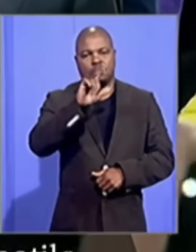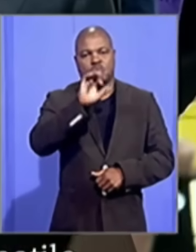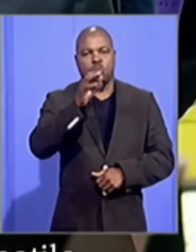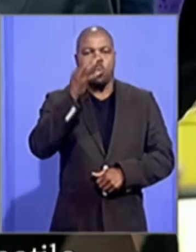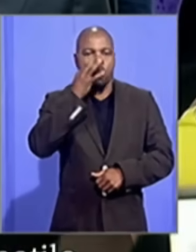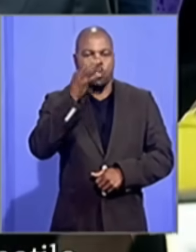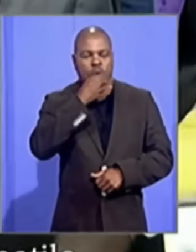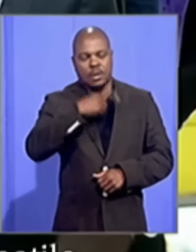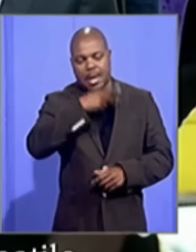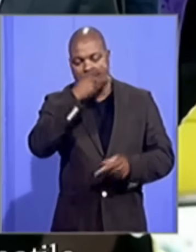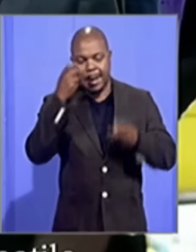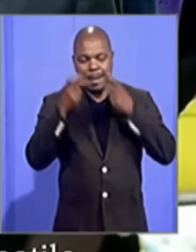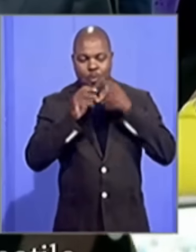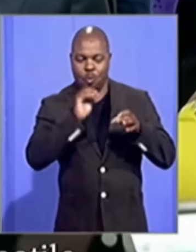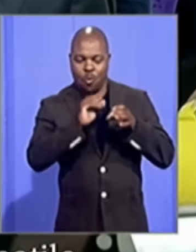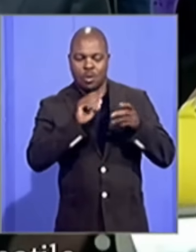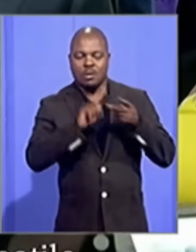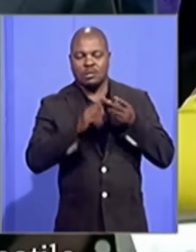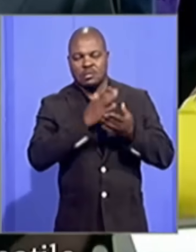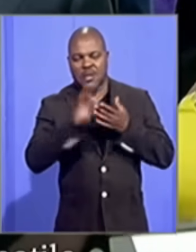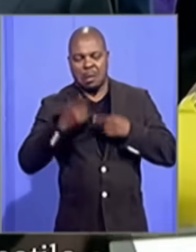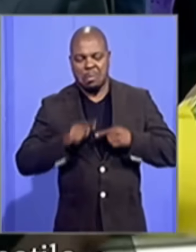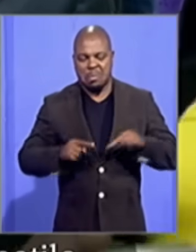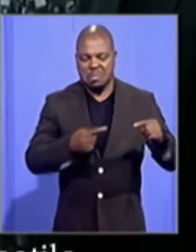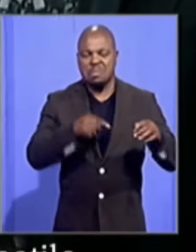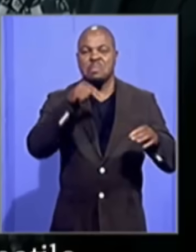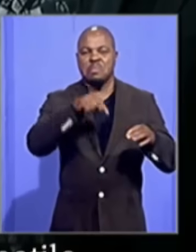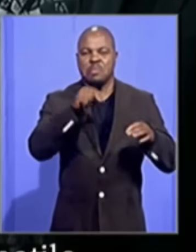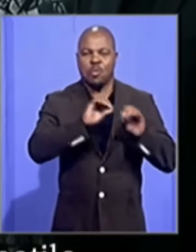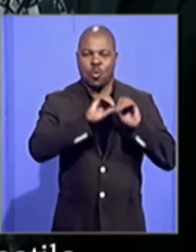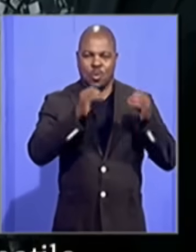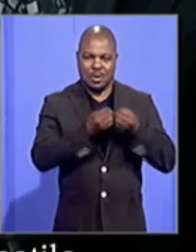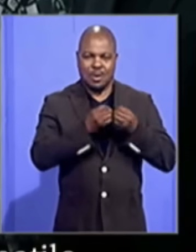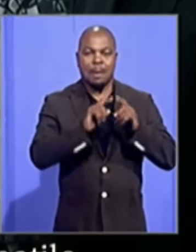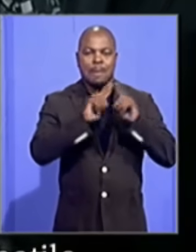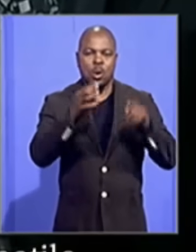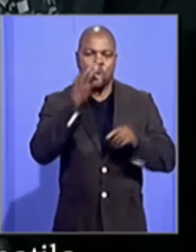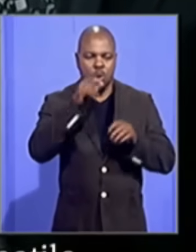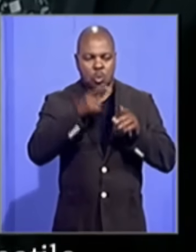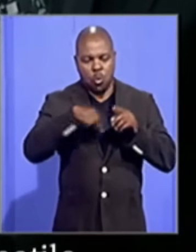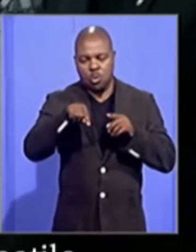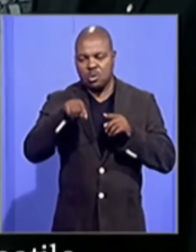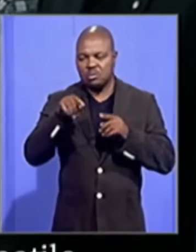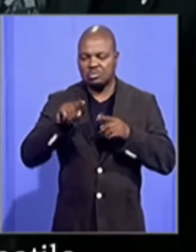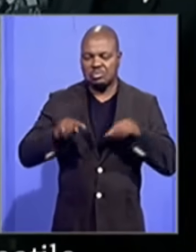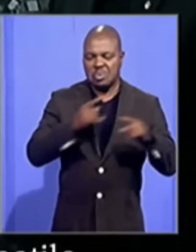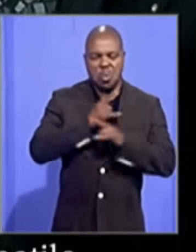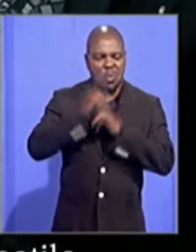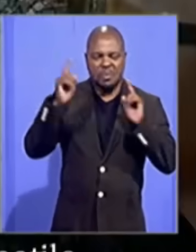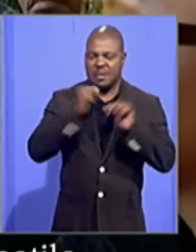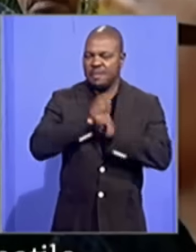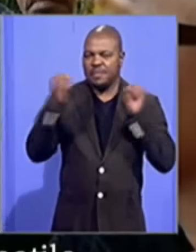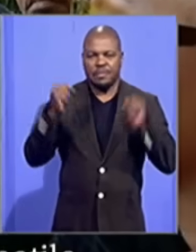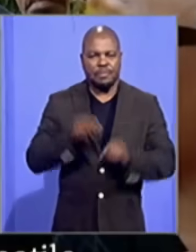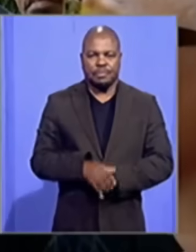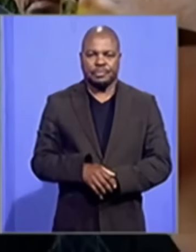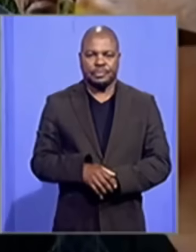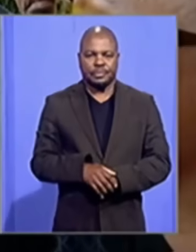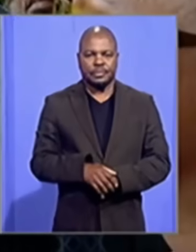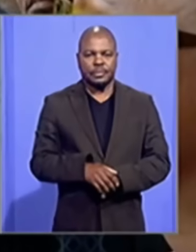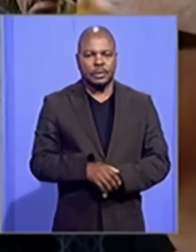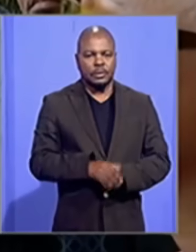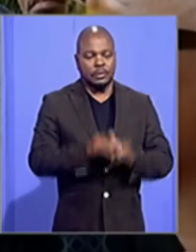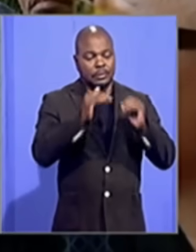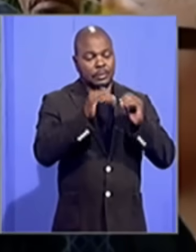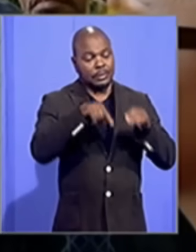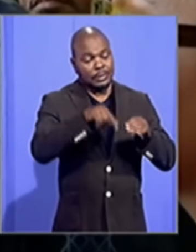busang le bao ba leng kgatlhanong le lekoko le fa go le jalo a re ba ka se fenye. Our house is still